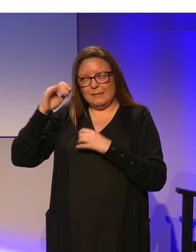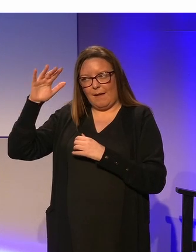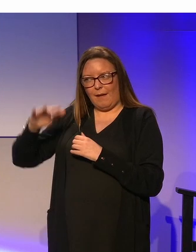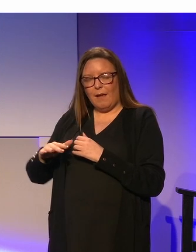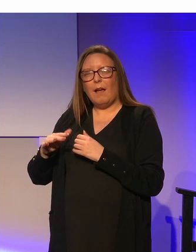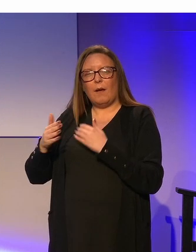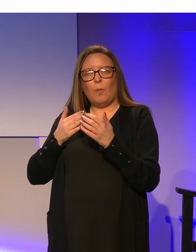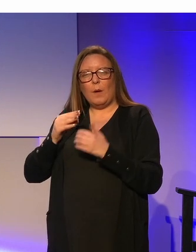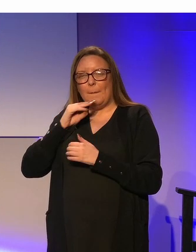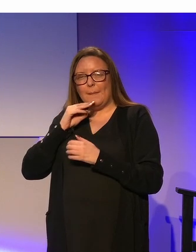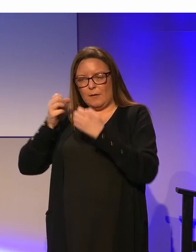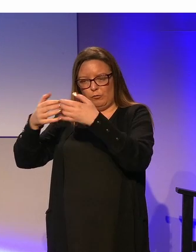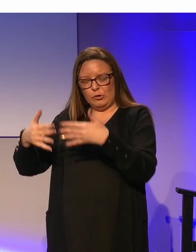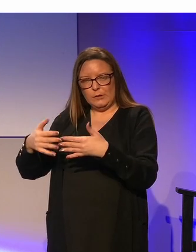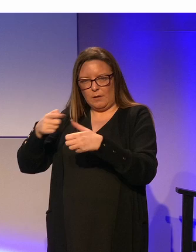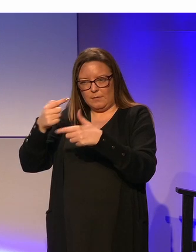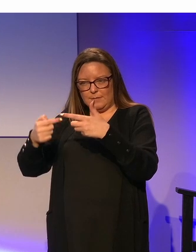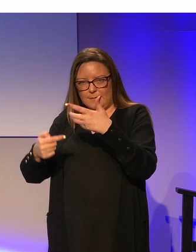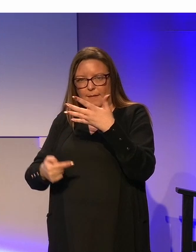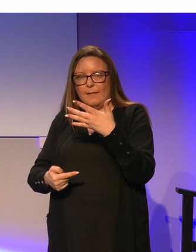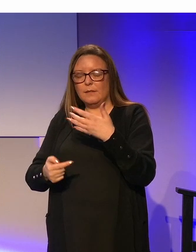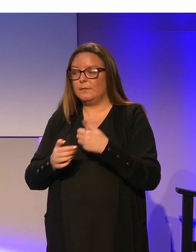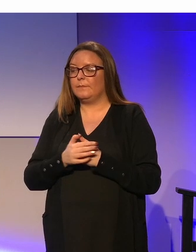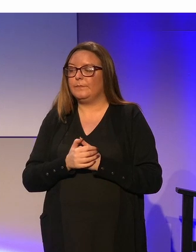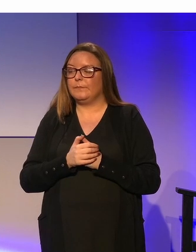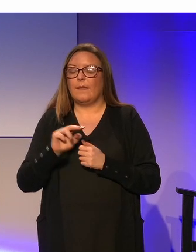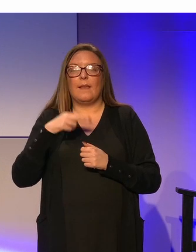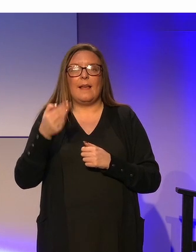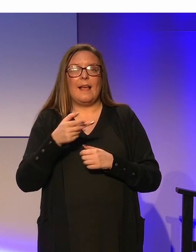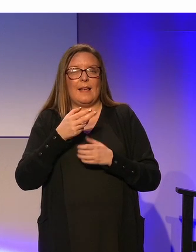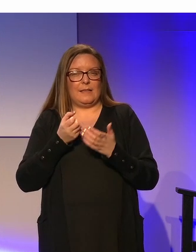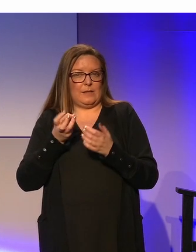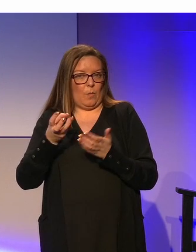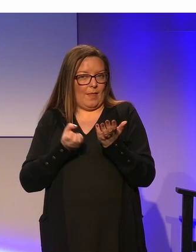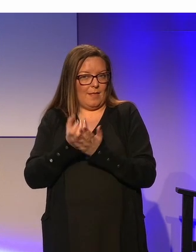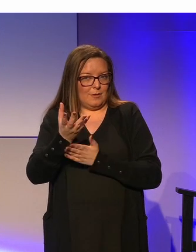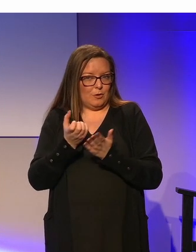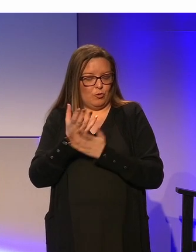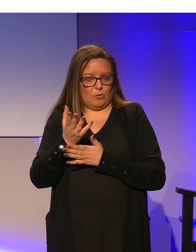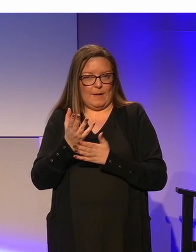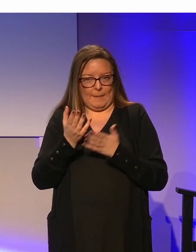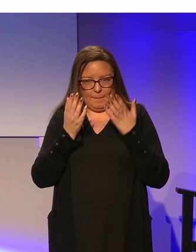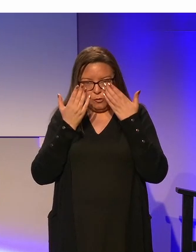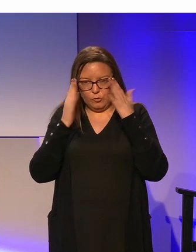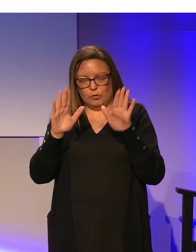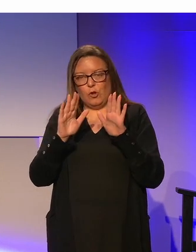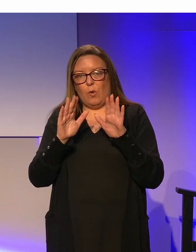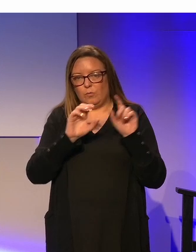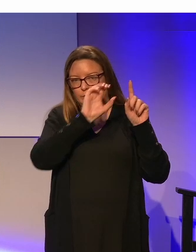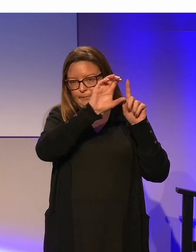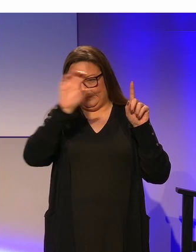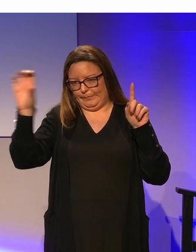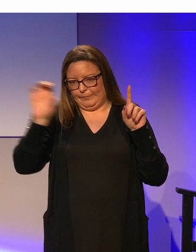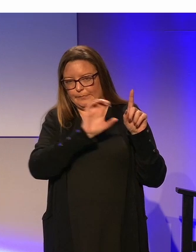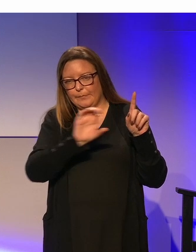most. Okay, so the next slide, I'll describe what it looks like first. The next slide shows the thematic